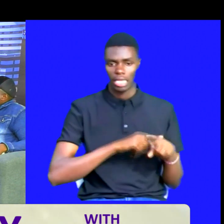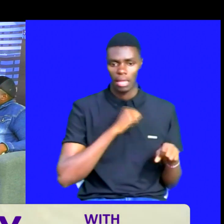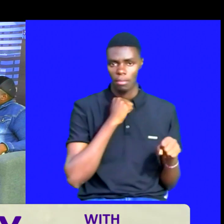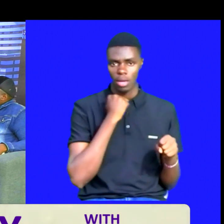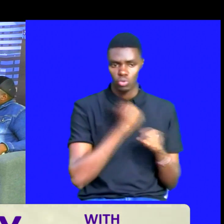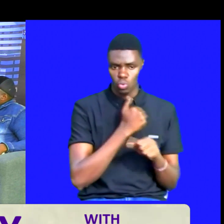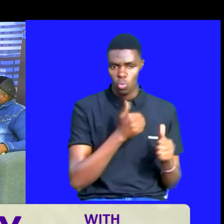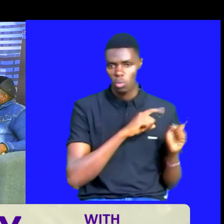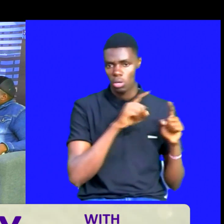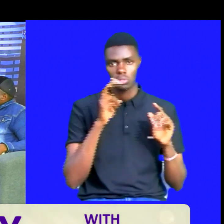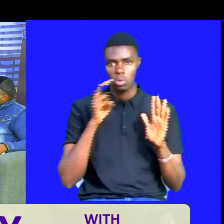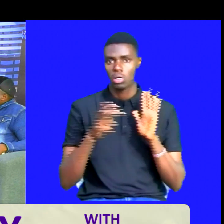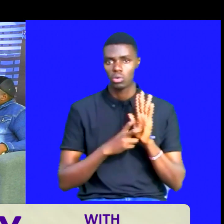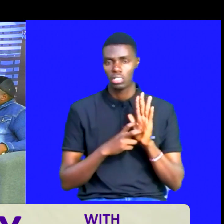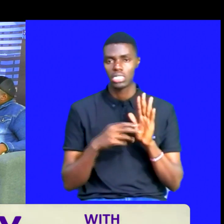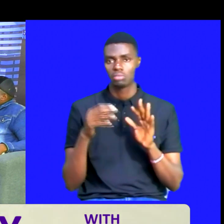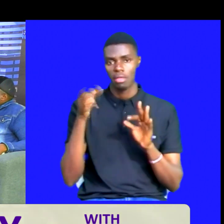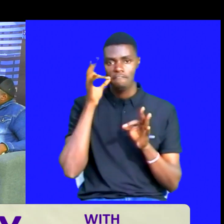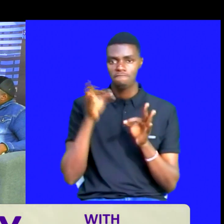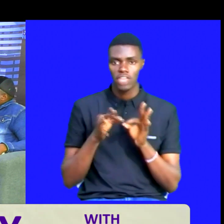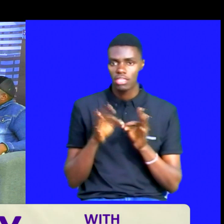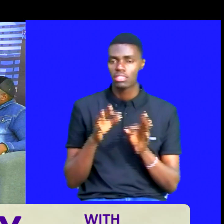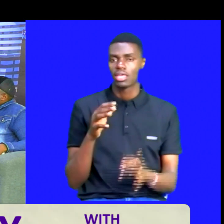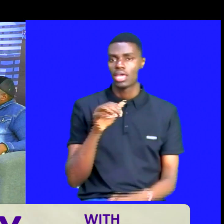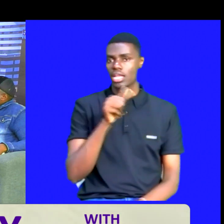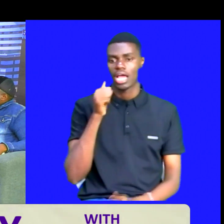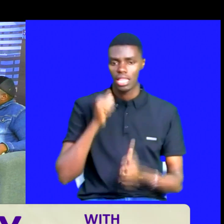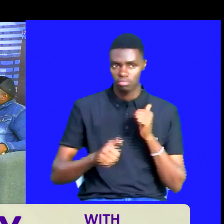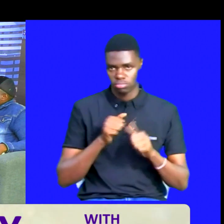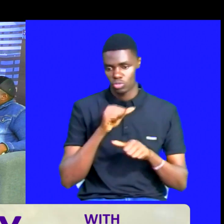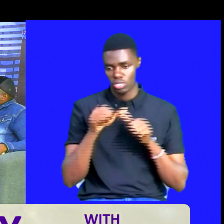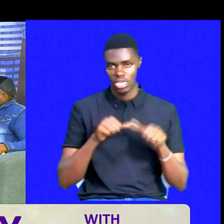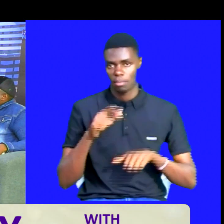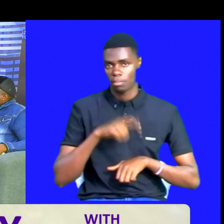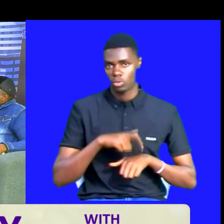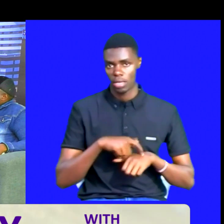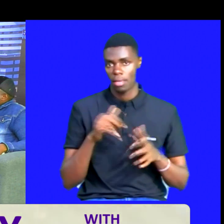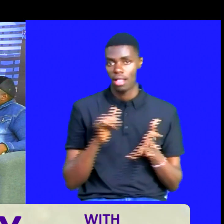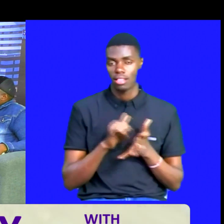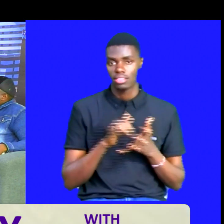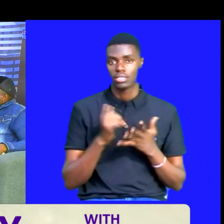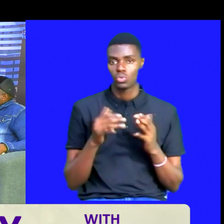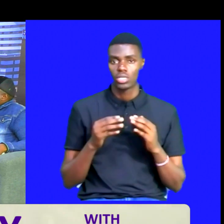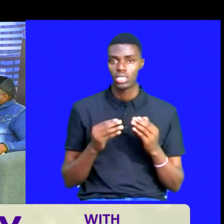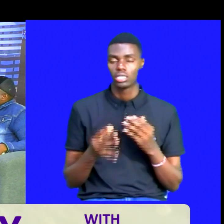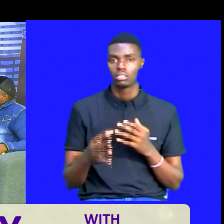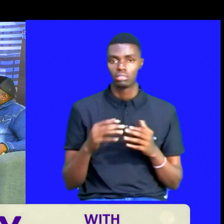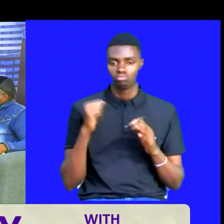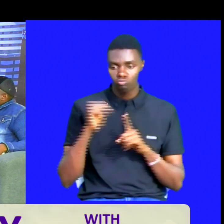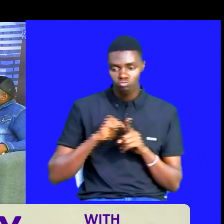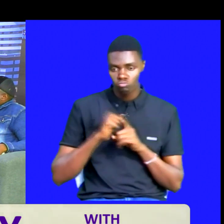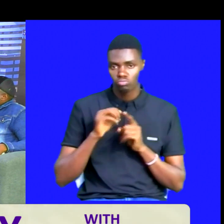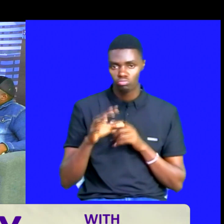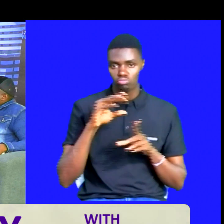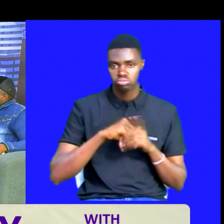recognized. The Faith Kipegons and the likes. So yes, it is about time that we drive that inclusion as far as